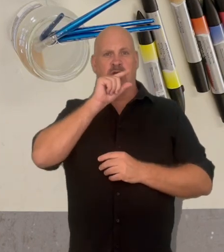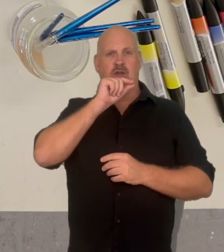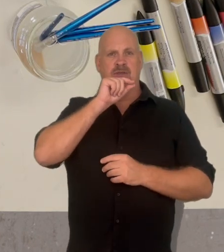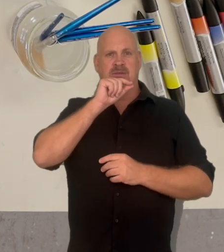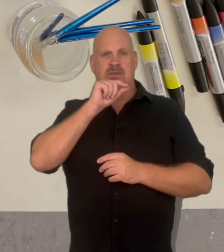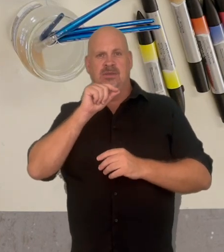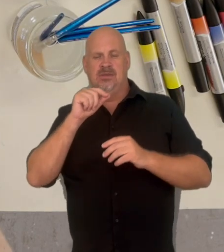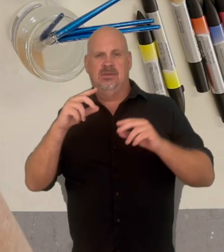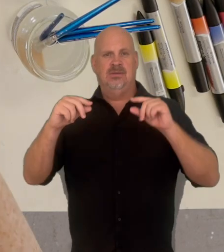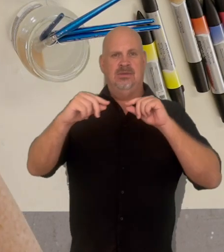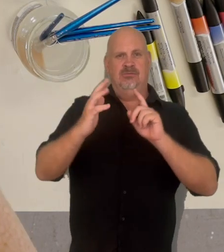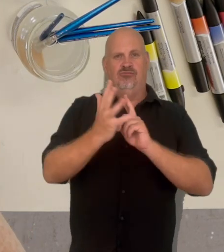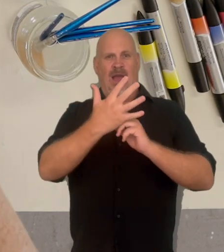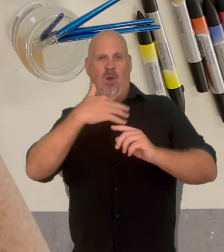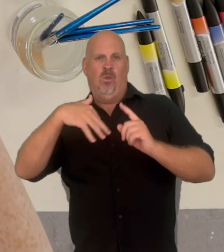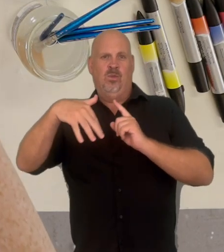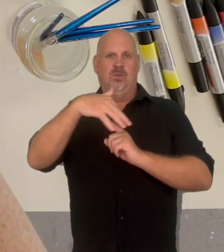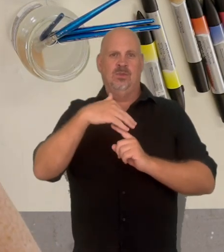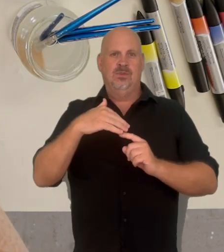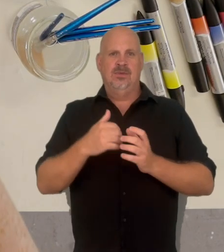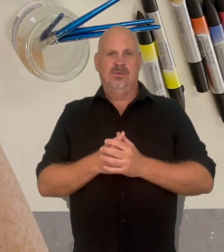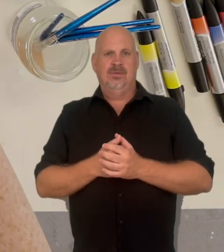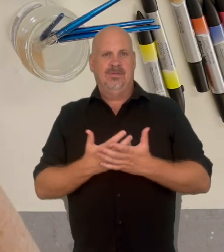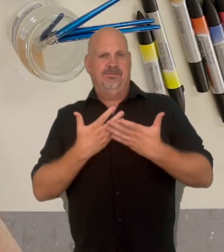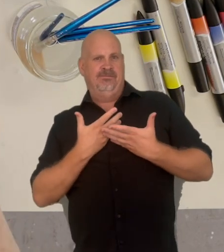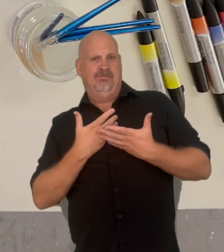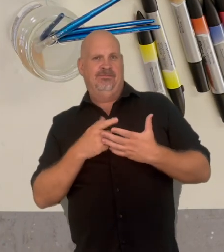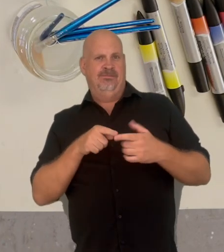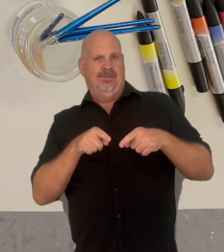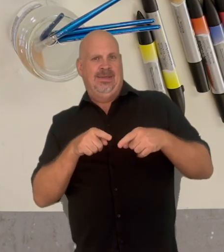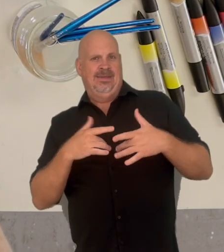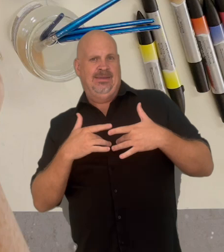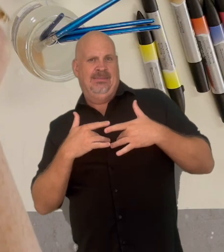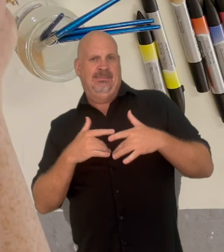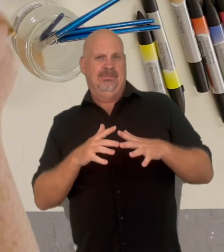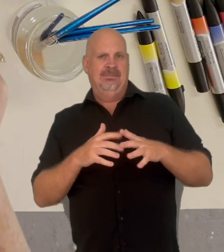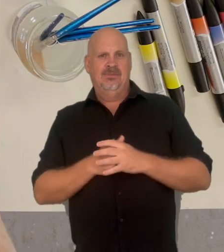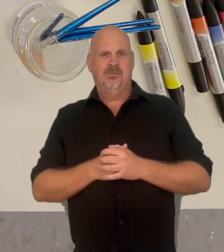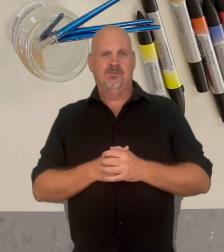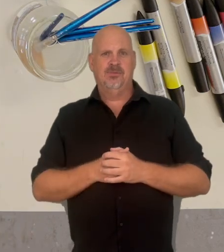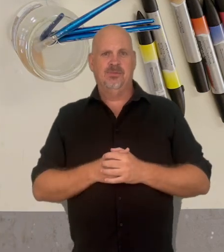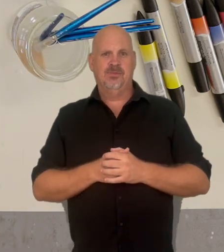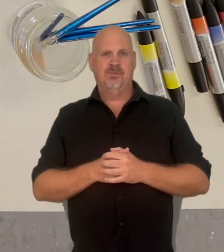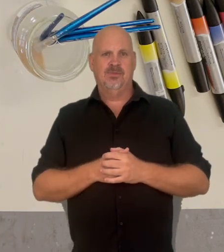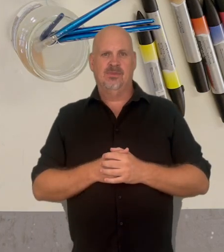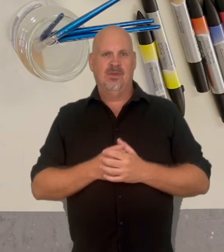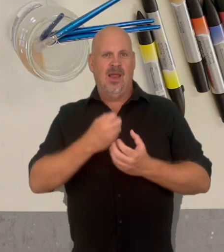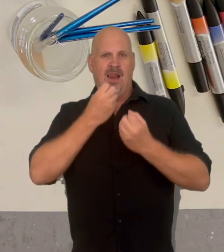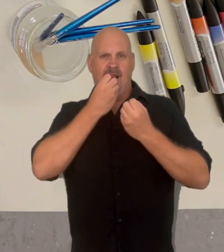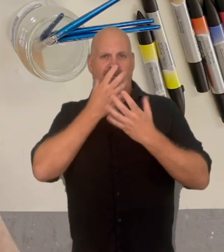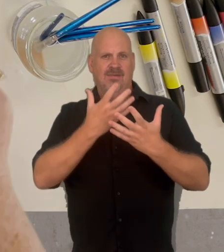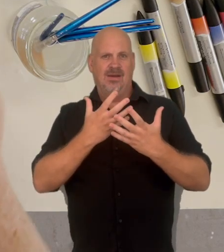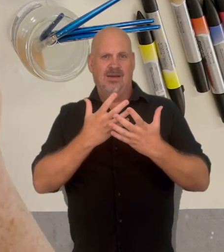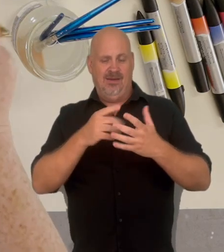And it's giving us these It's bringing lovely movement into the drawing.